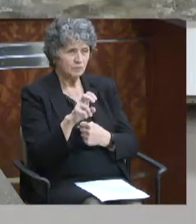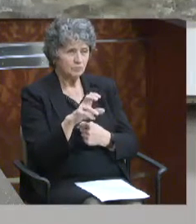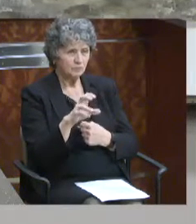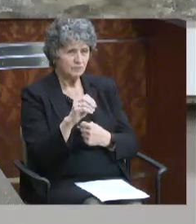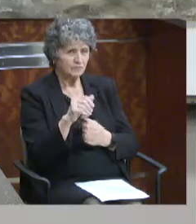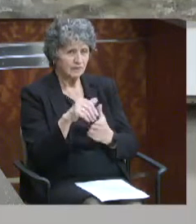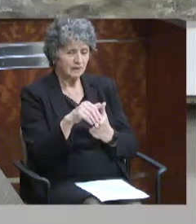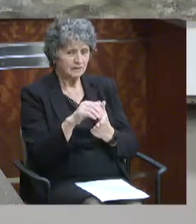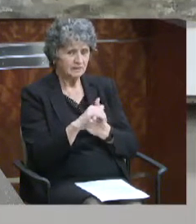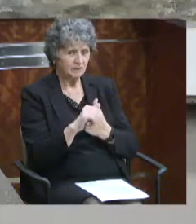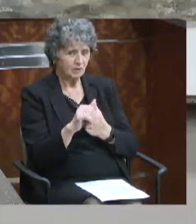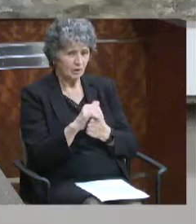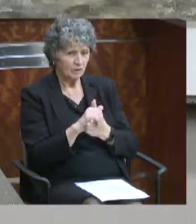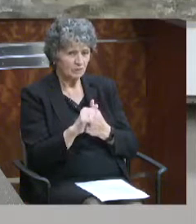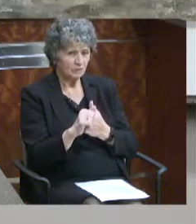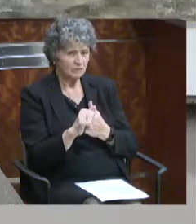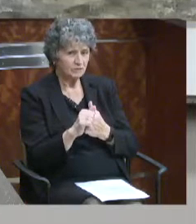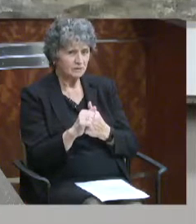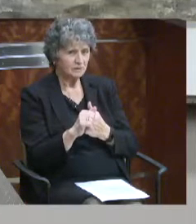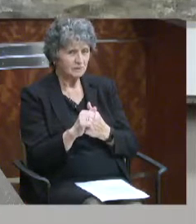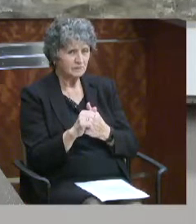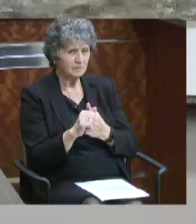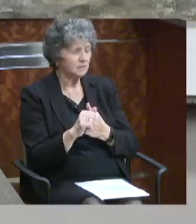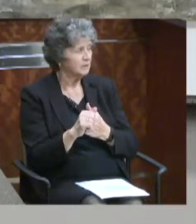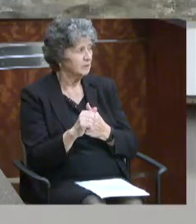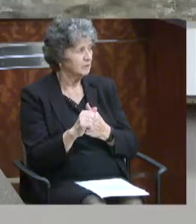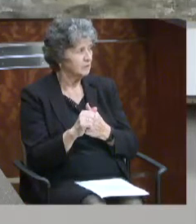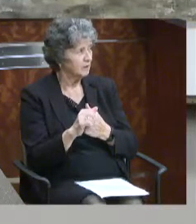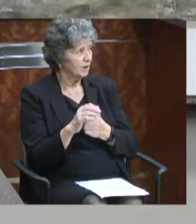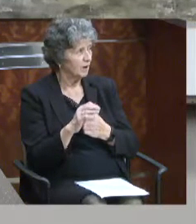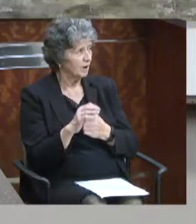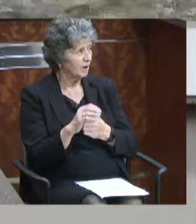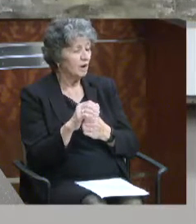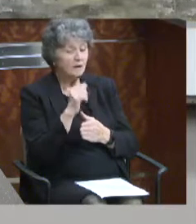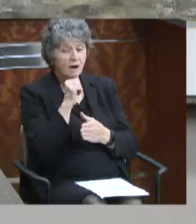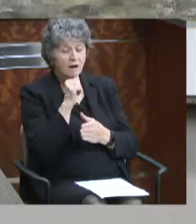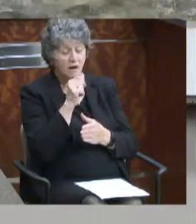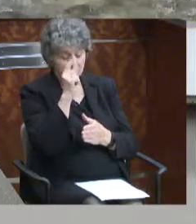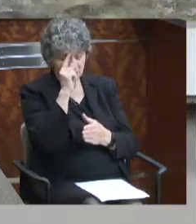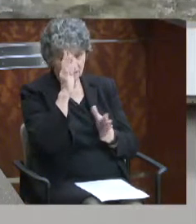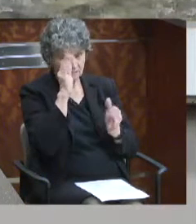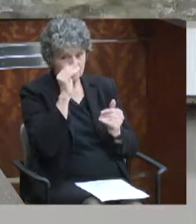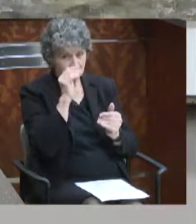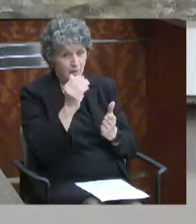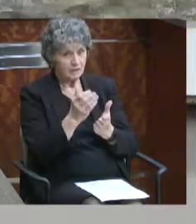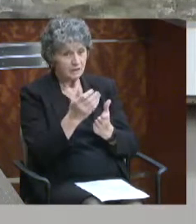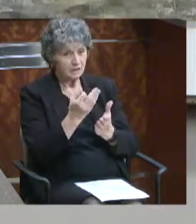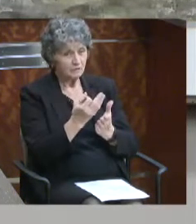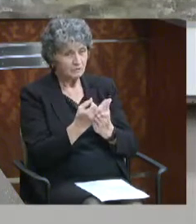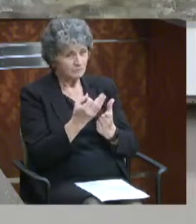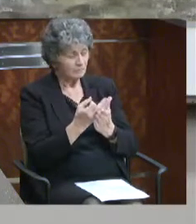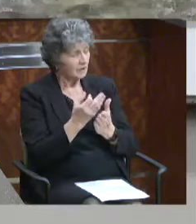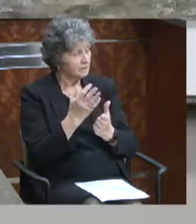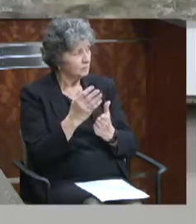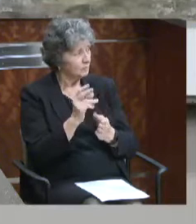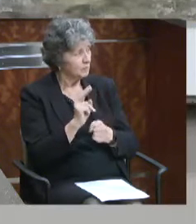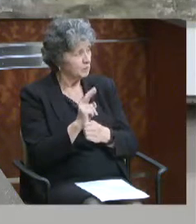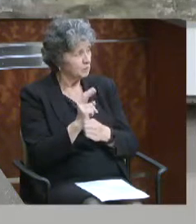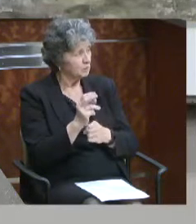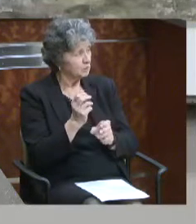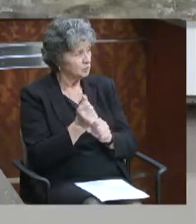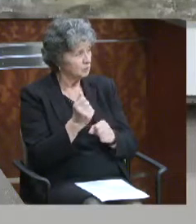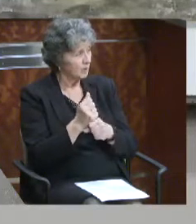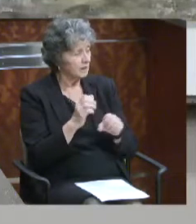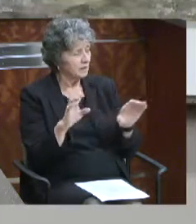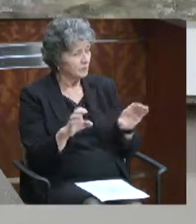$250,000 of admissions and amusement revenue, unanticipated revenue, will be used to make an operating